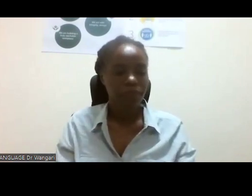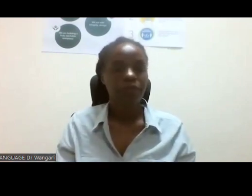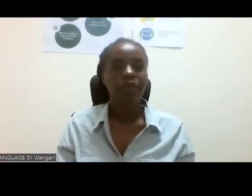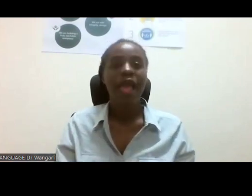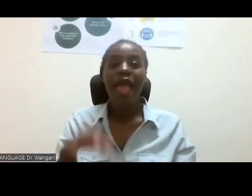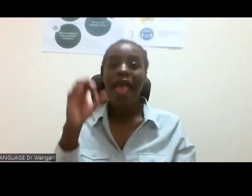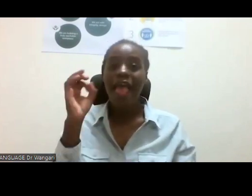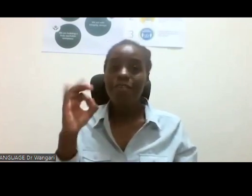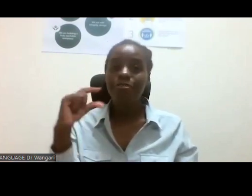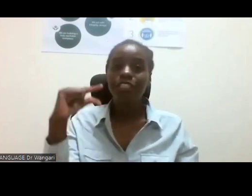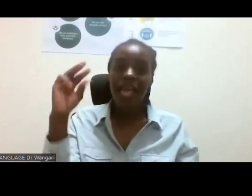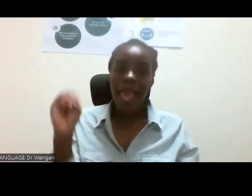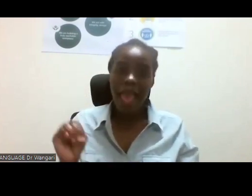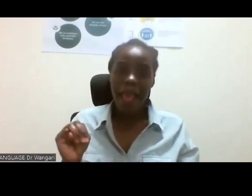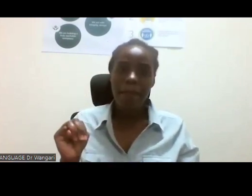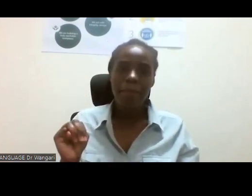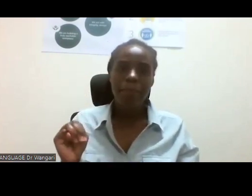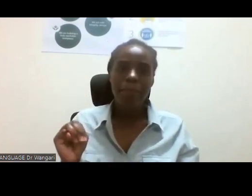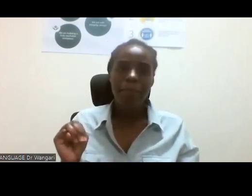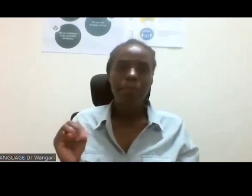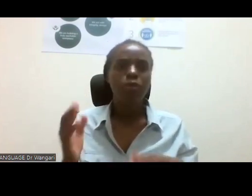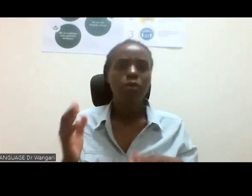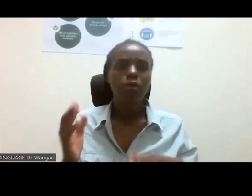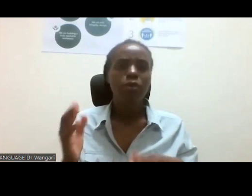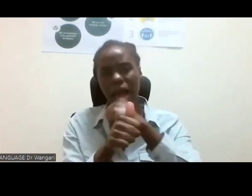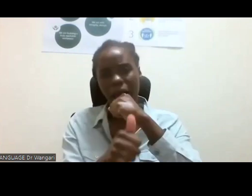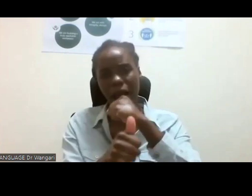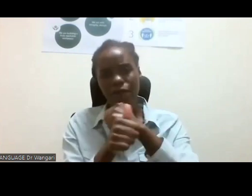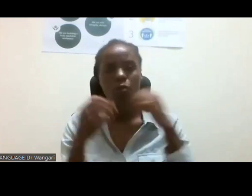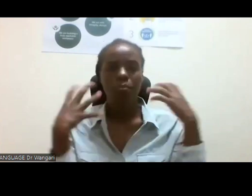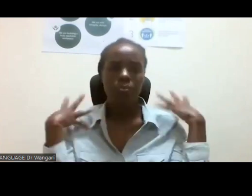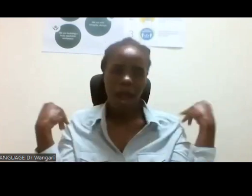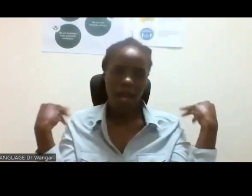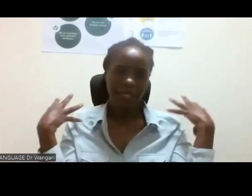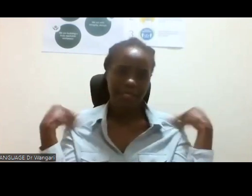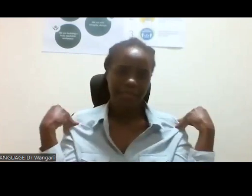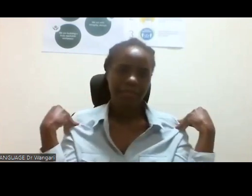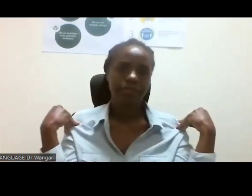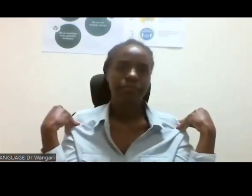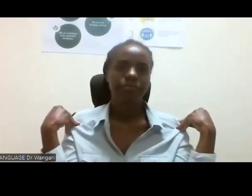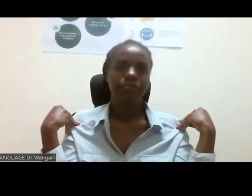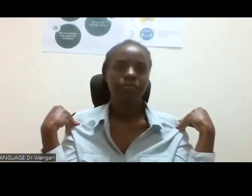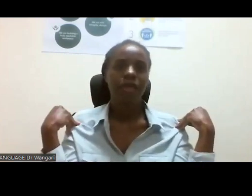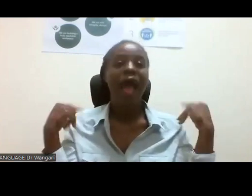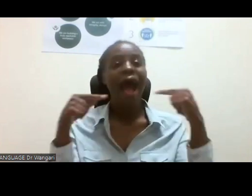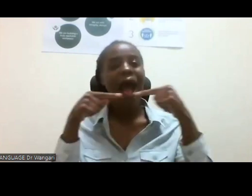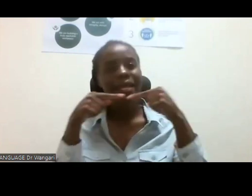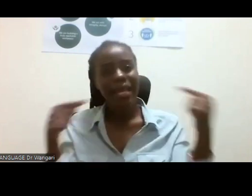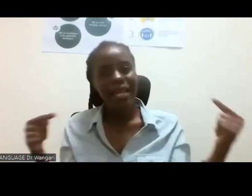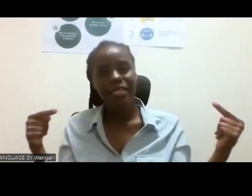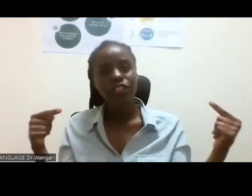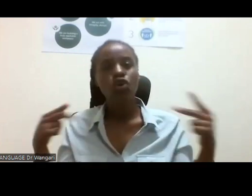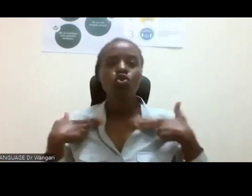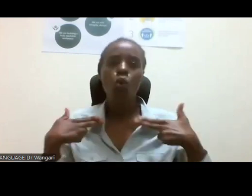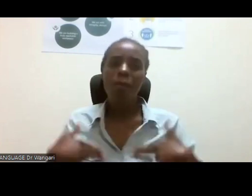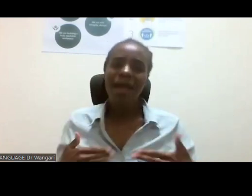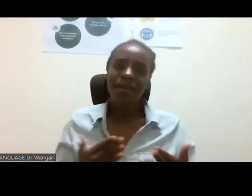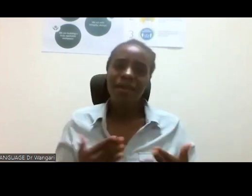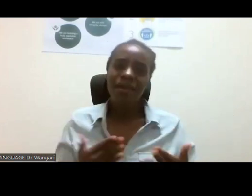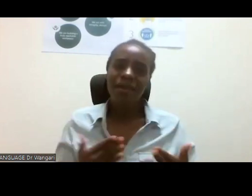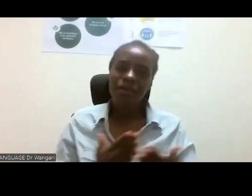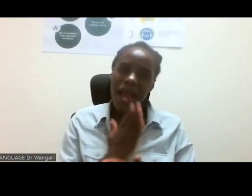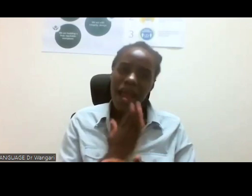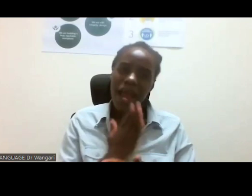FGM is a harmful practice that violates the human rights of the girls and women and